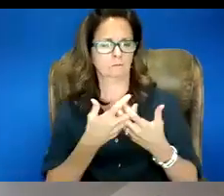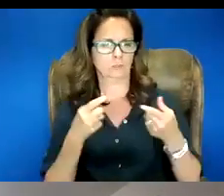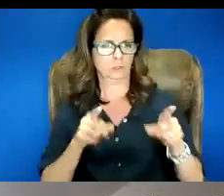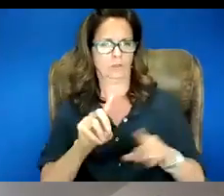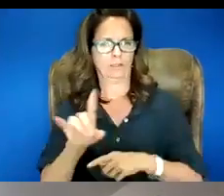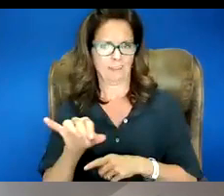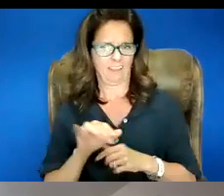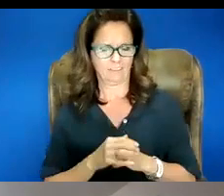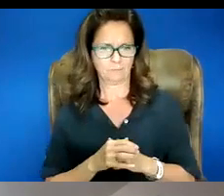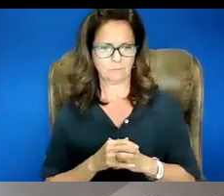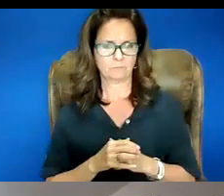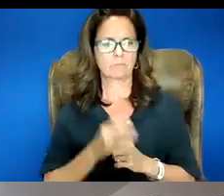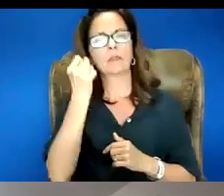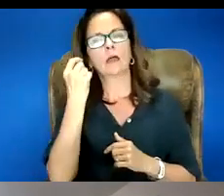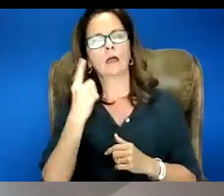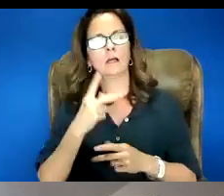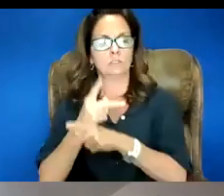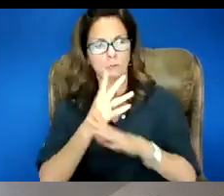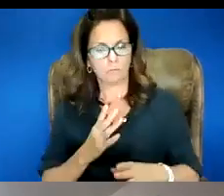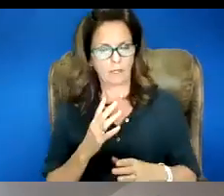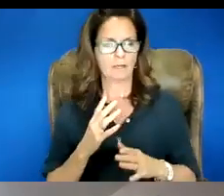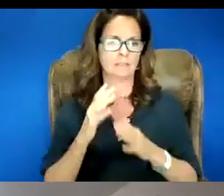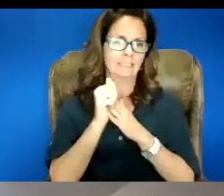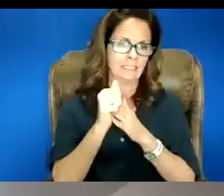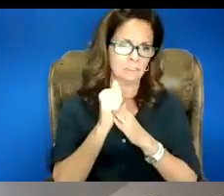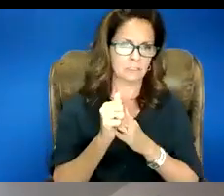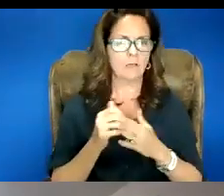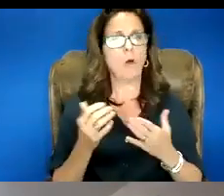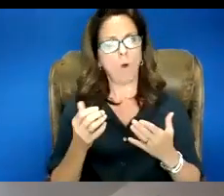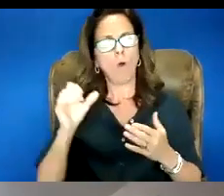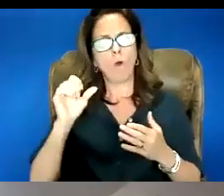as much as our supervisors and leadership can support